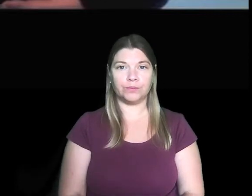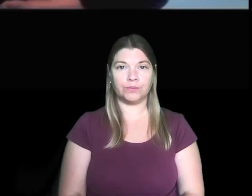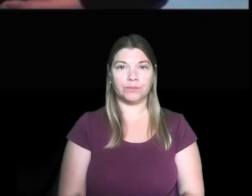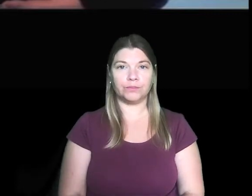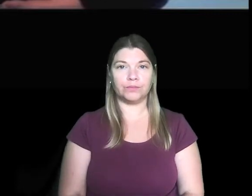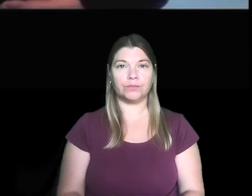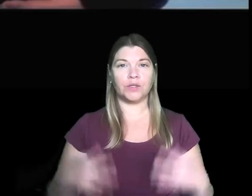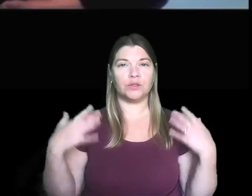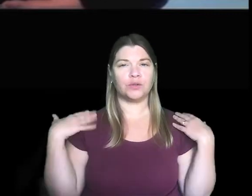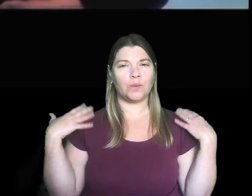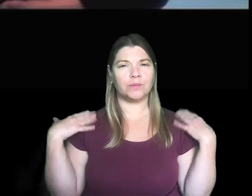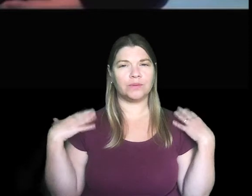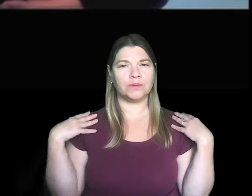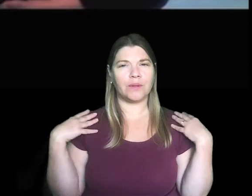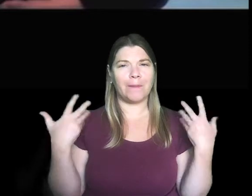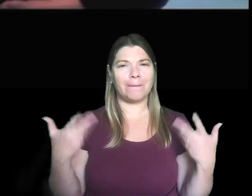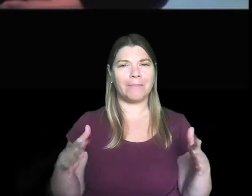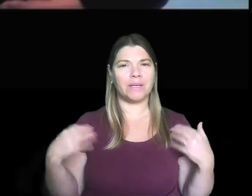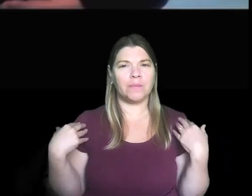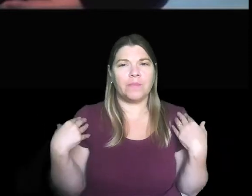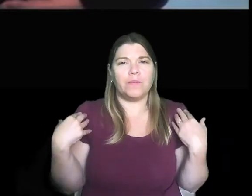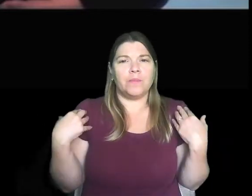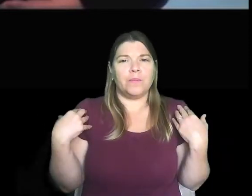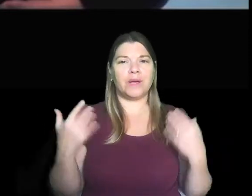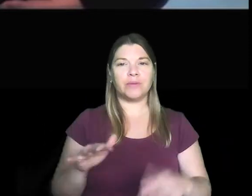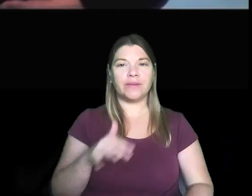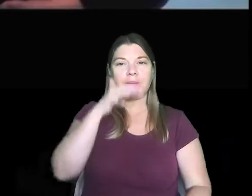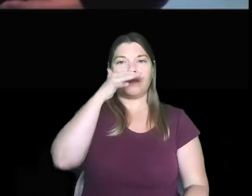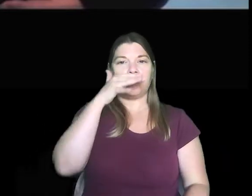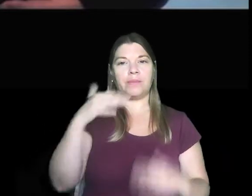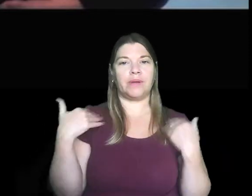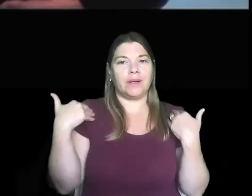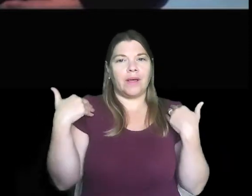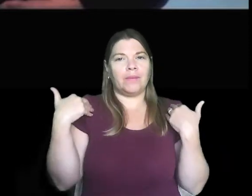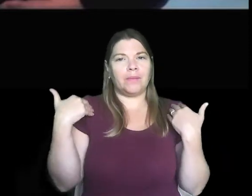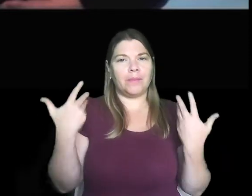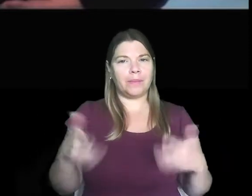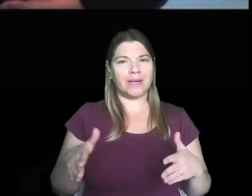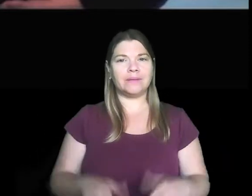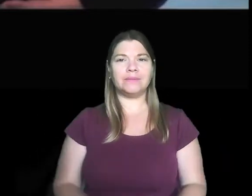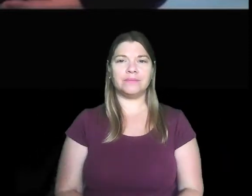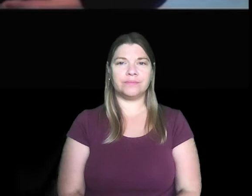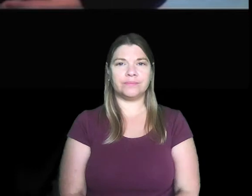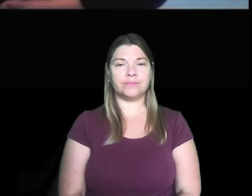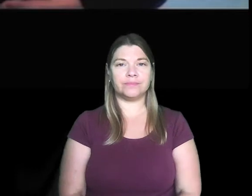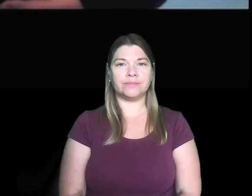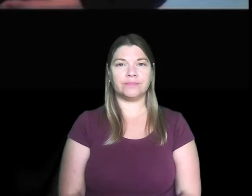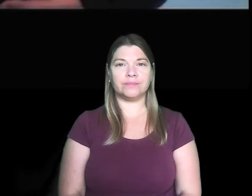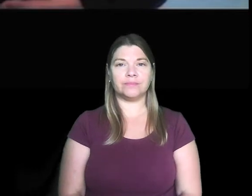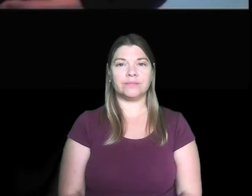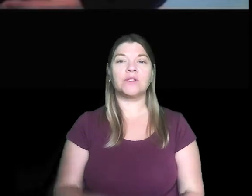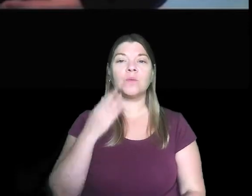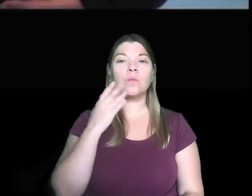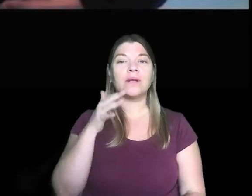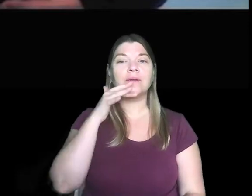Notice where your shoulders are. Have they risen with your inhale? Linzy lifts her shoulders, drawing her shoulder blades down her back. On the